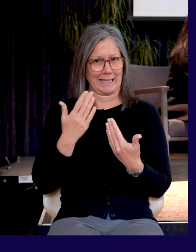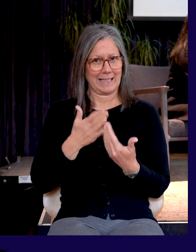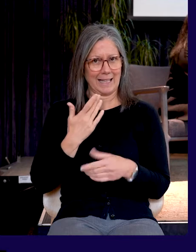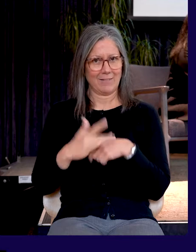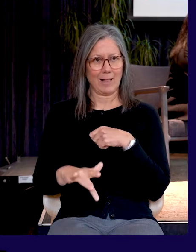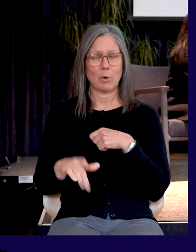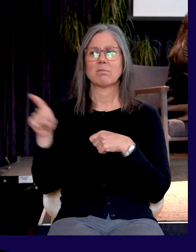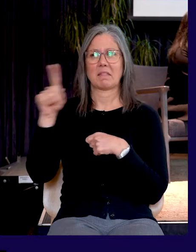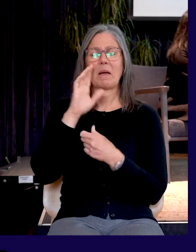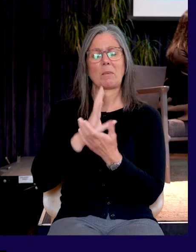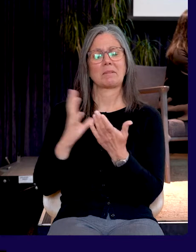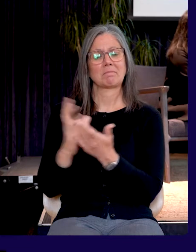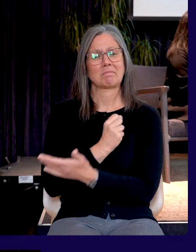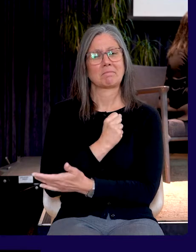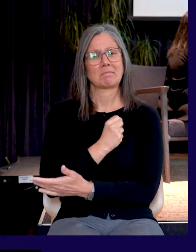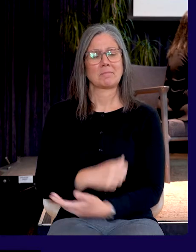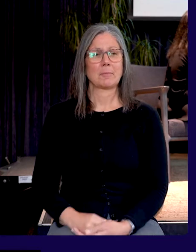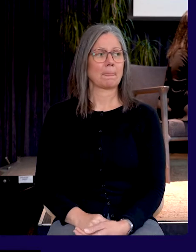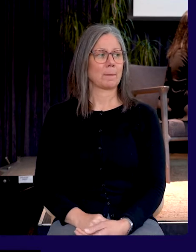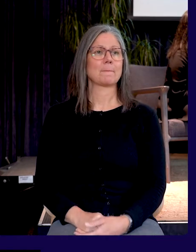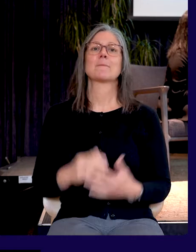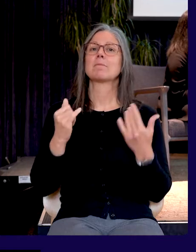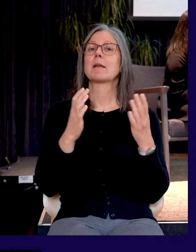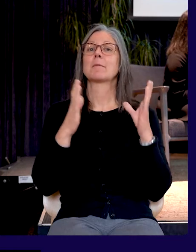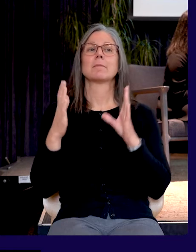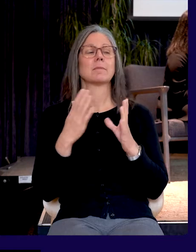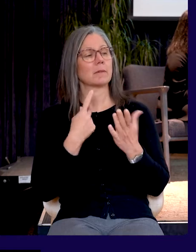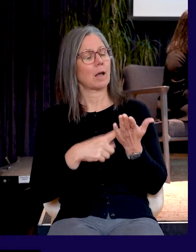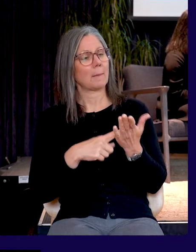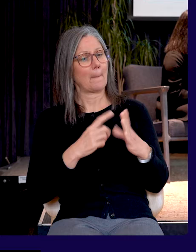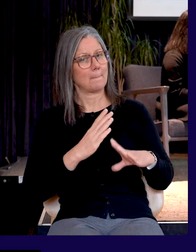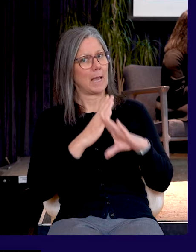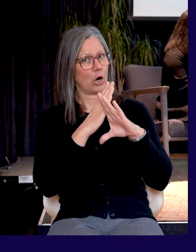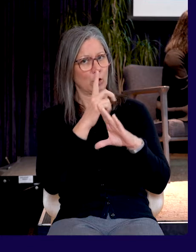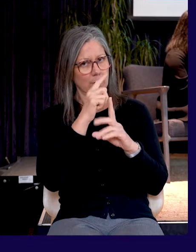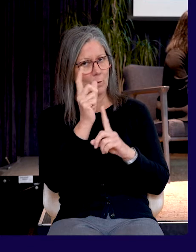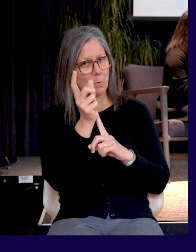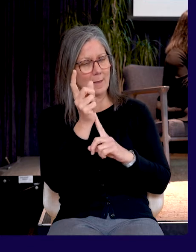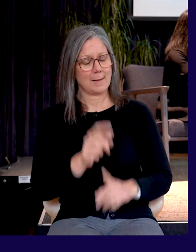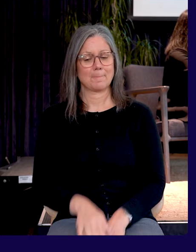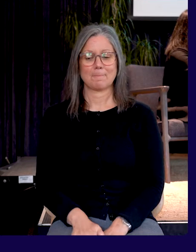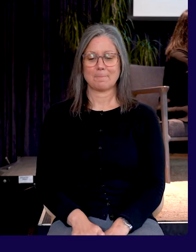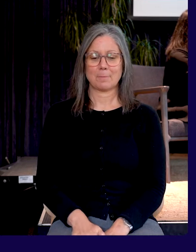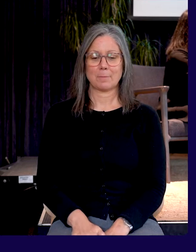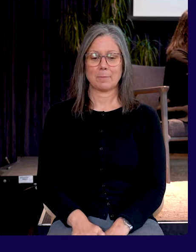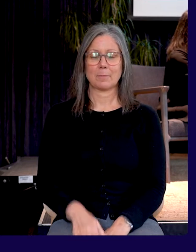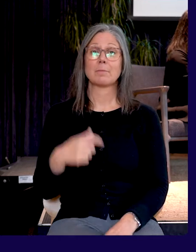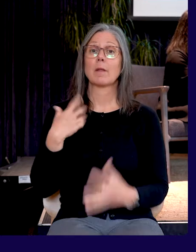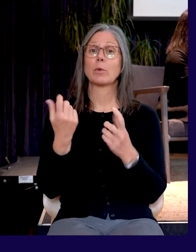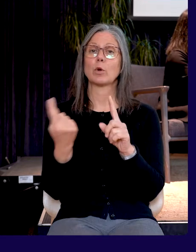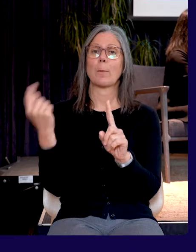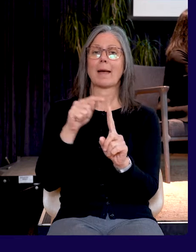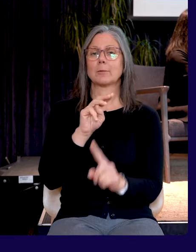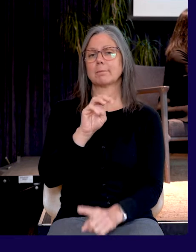them, they would take advantage of the programs. Well, let's pull on this barriers thread for a little bit. I want to go back